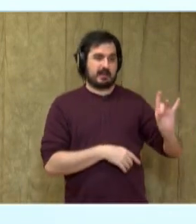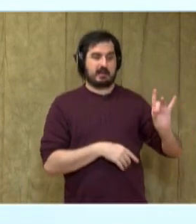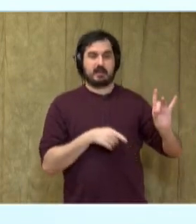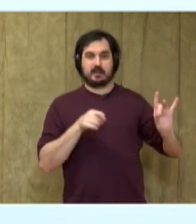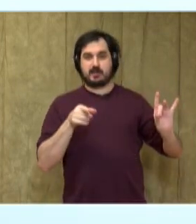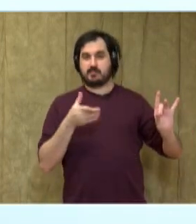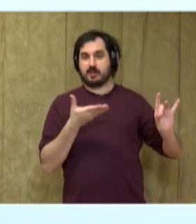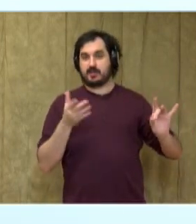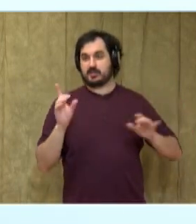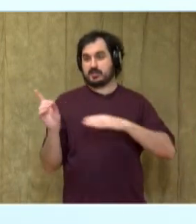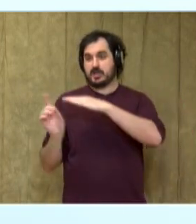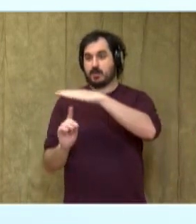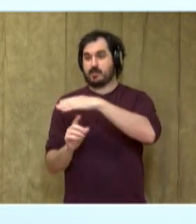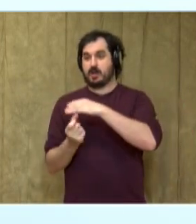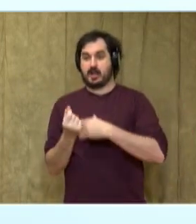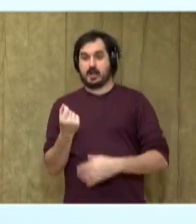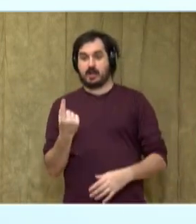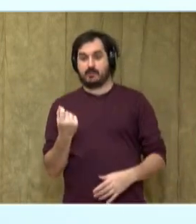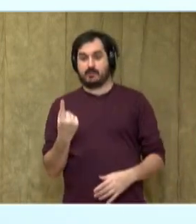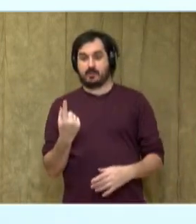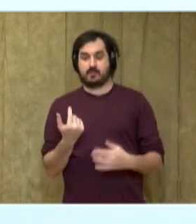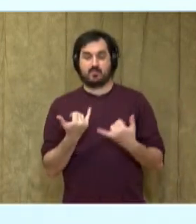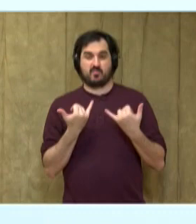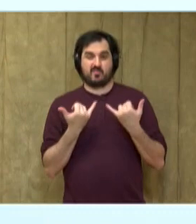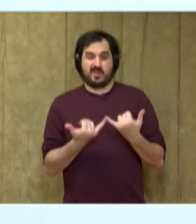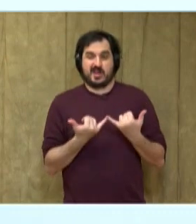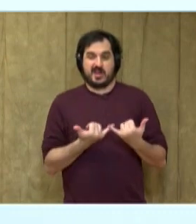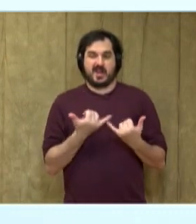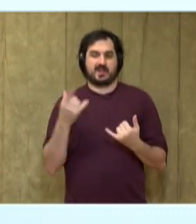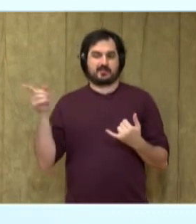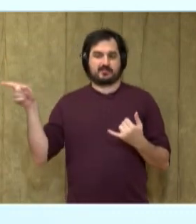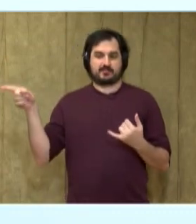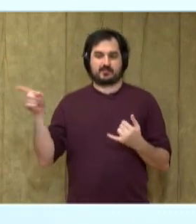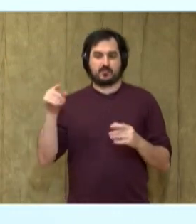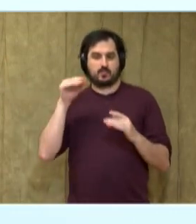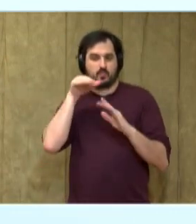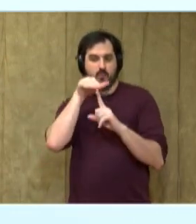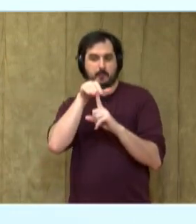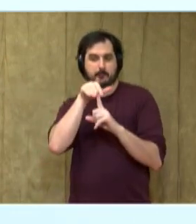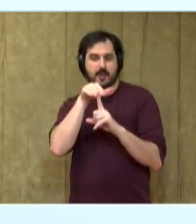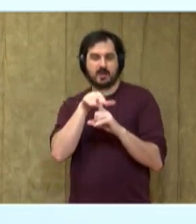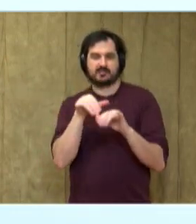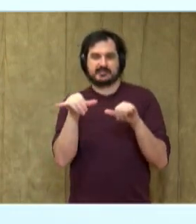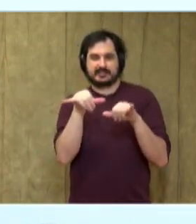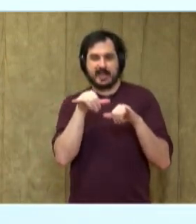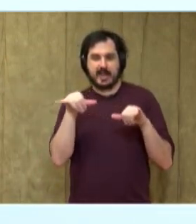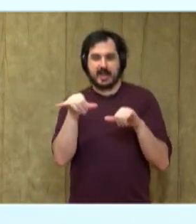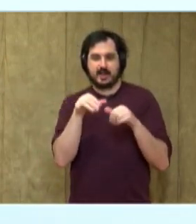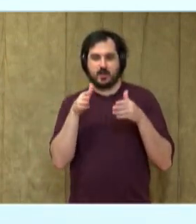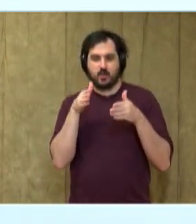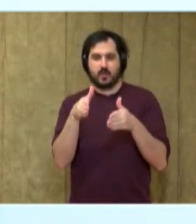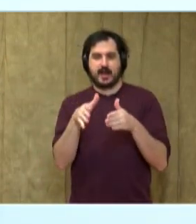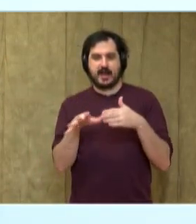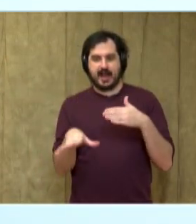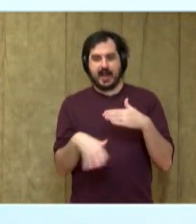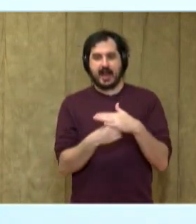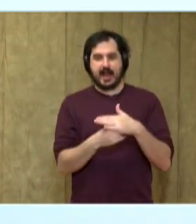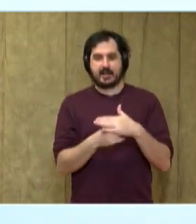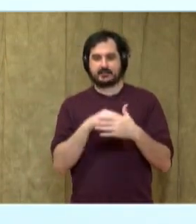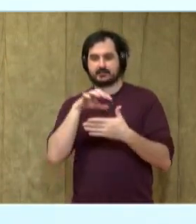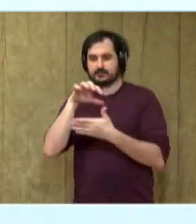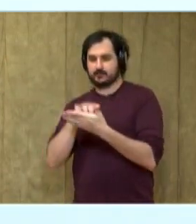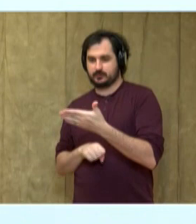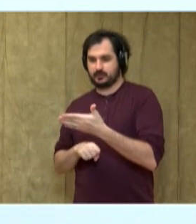that is 11. So right now she's going to remind you of the standard way to add and subtract